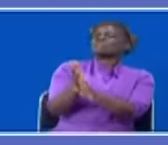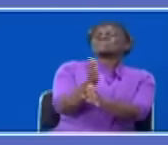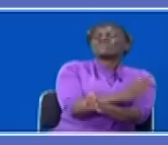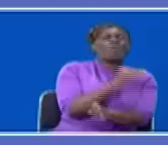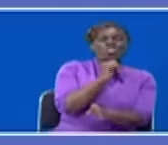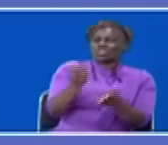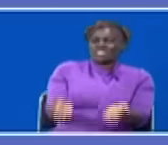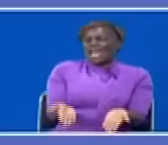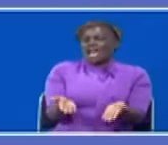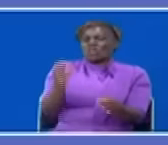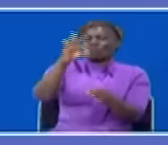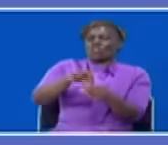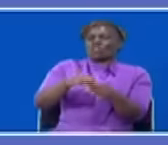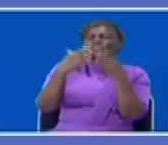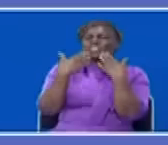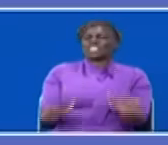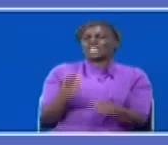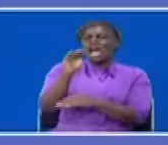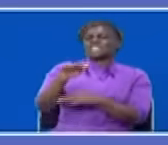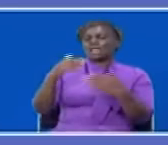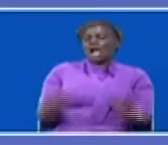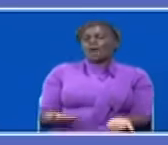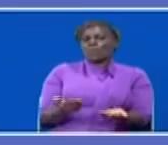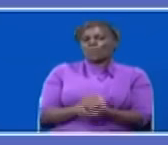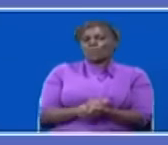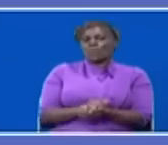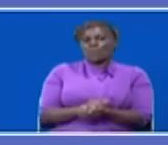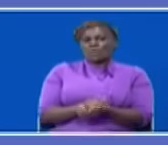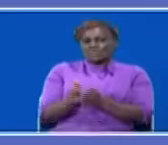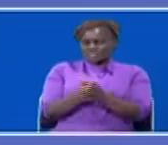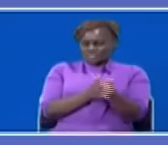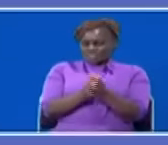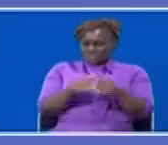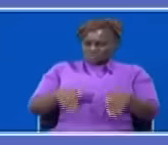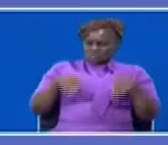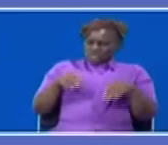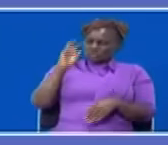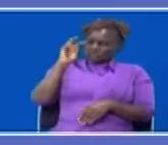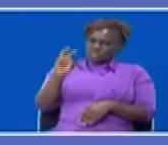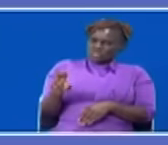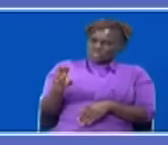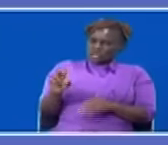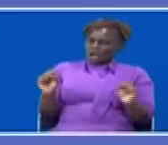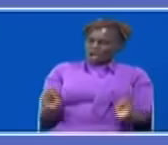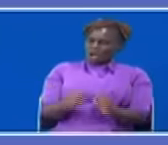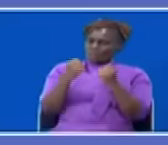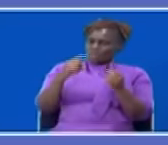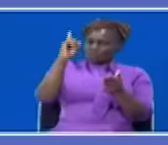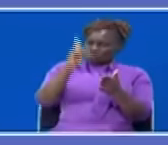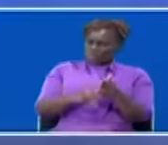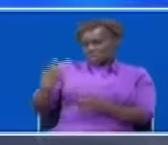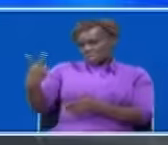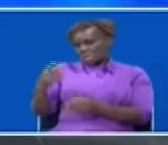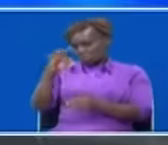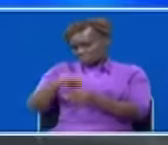before the vote. So that is your number, and it's looking very interesting, and we'll be waiting to see just what happens, if there will be a second